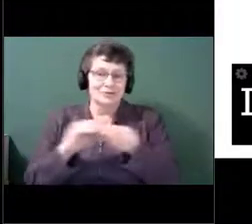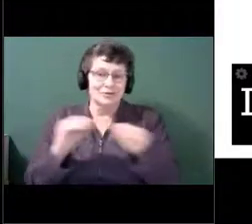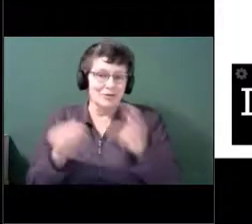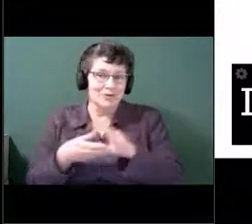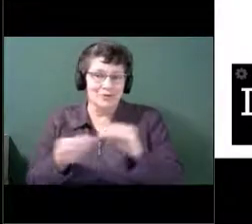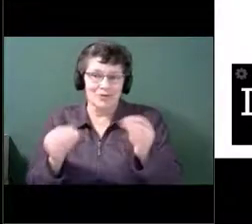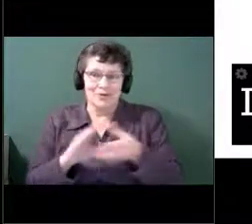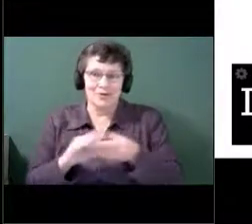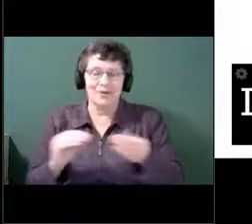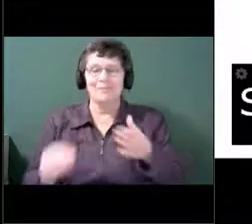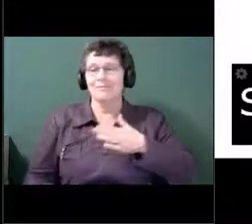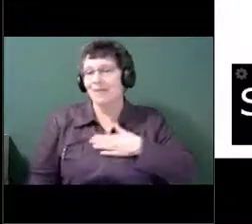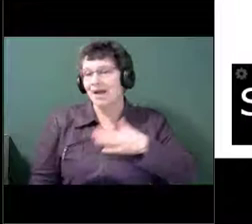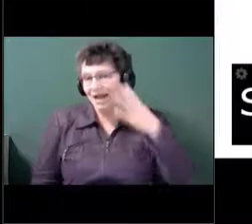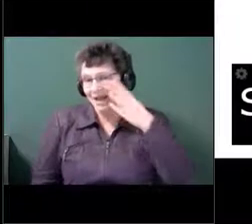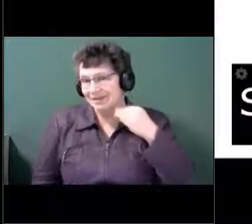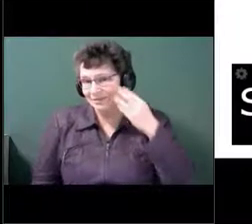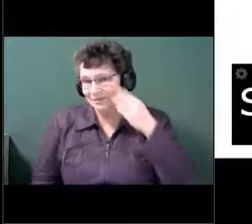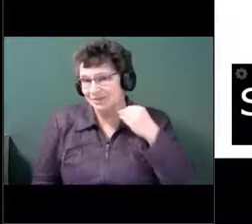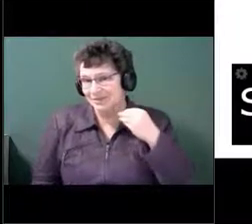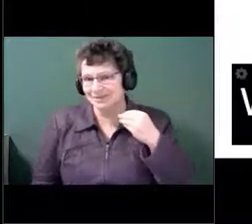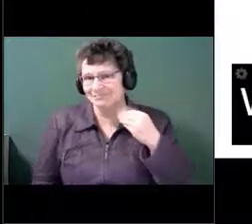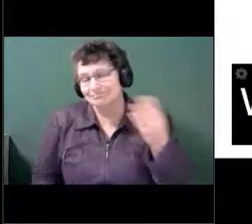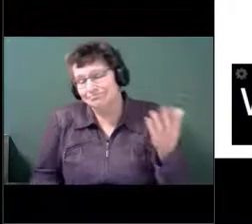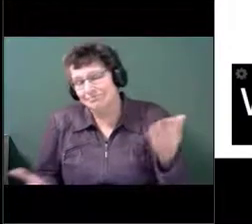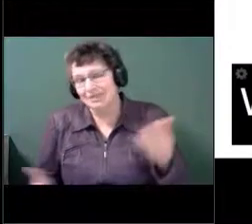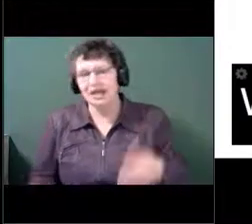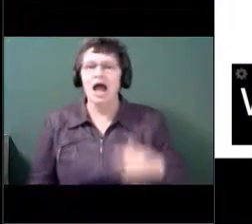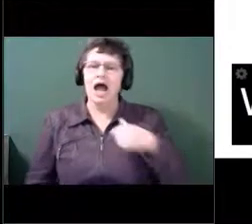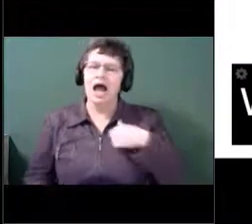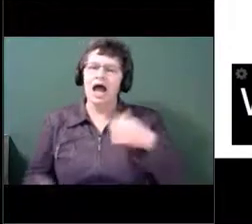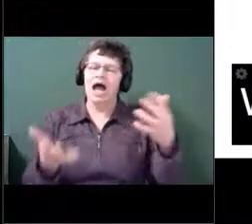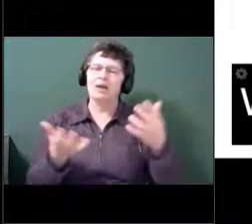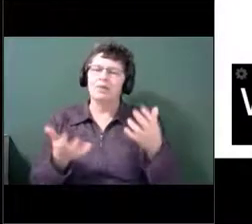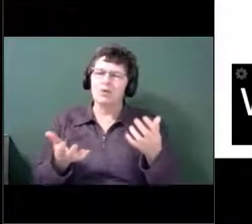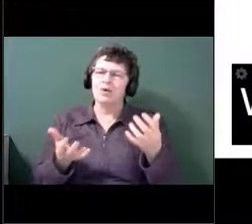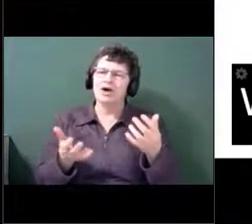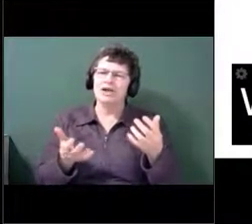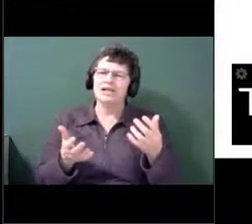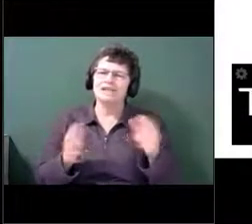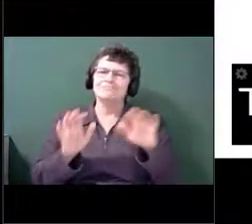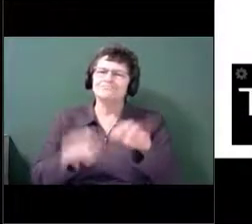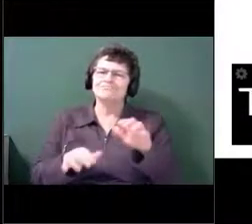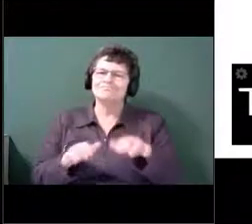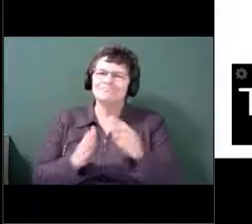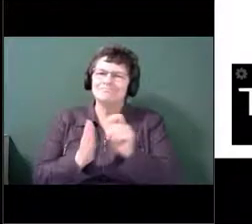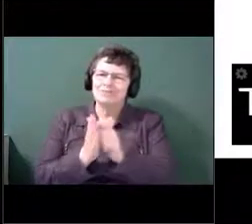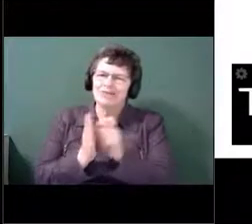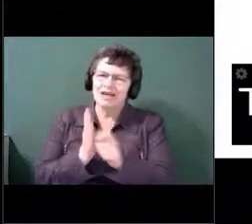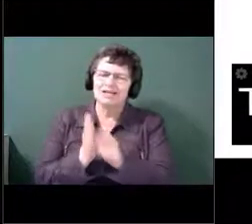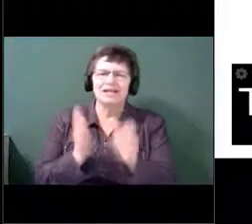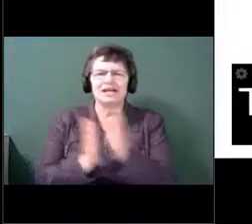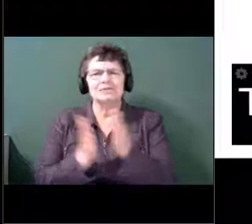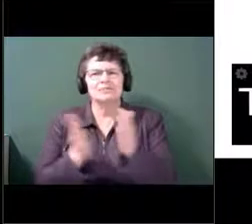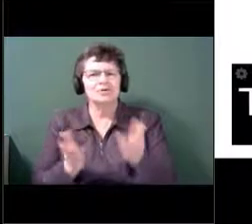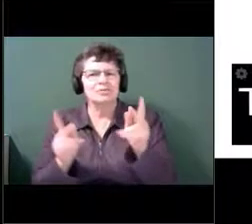write a book that somebody could just read while sitting having a cup of coffee. It takes a couple of